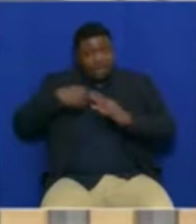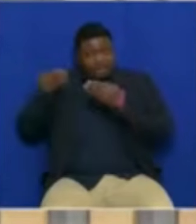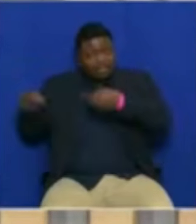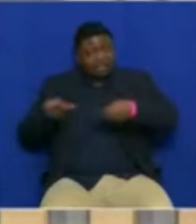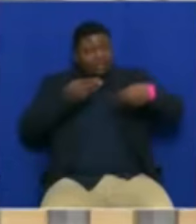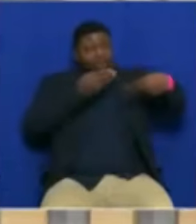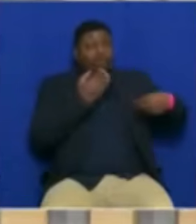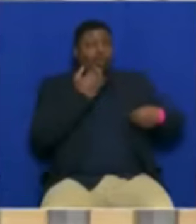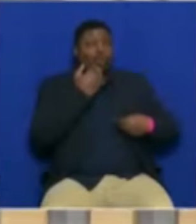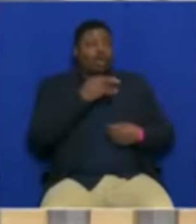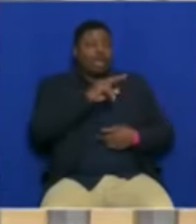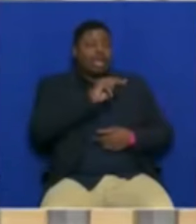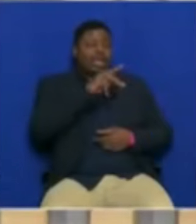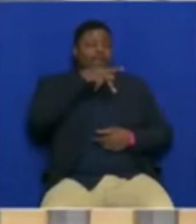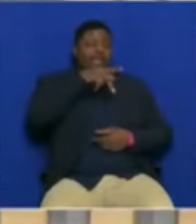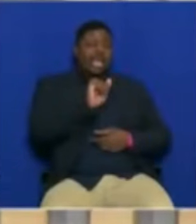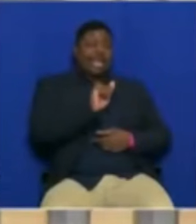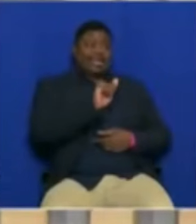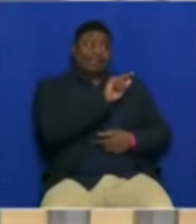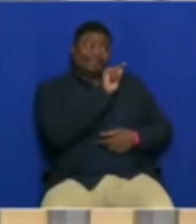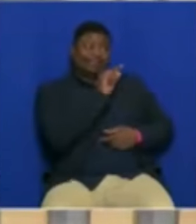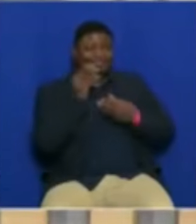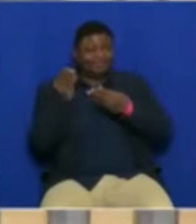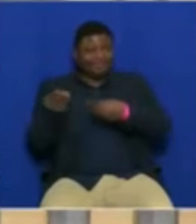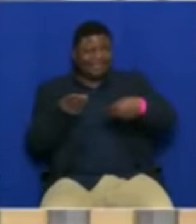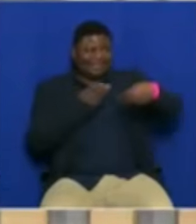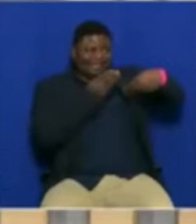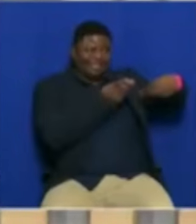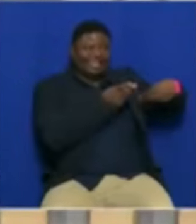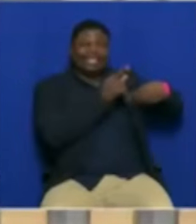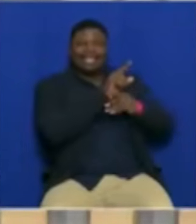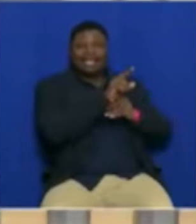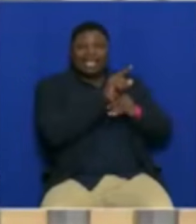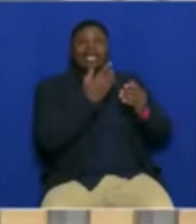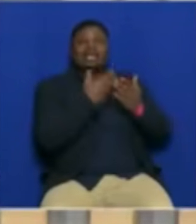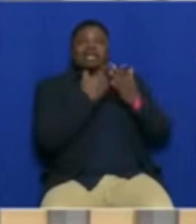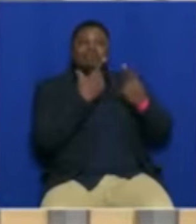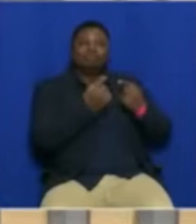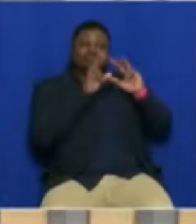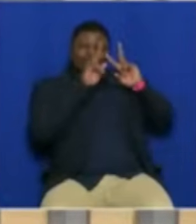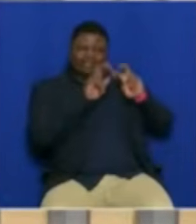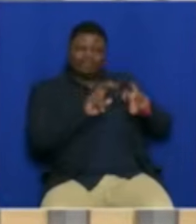in your investigation to support a charge? Is there enough